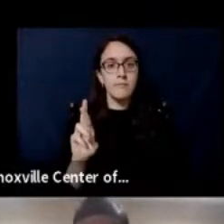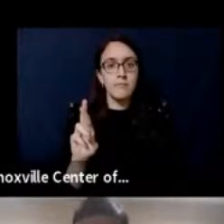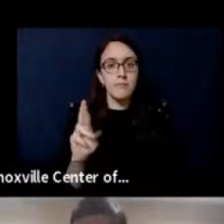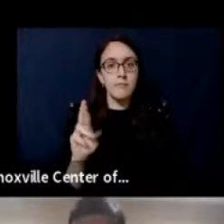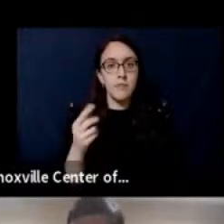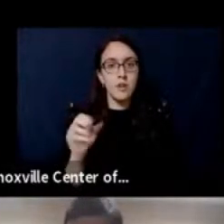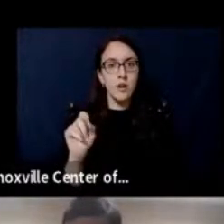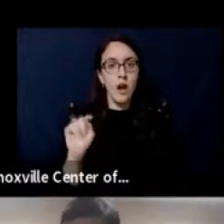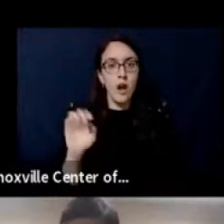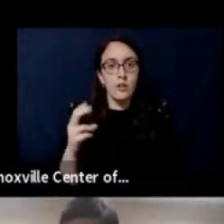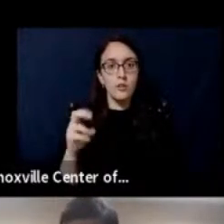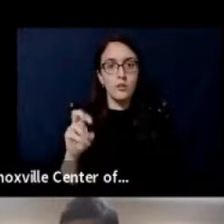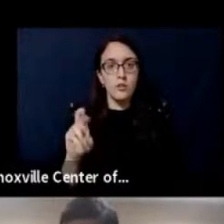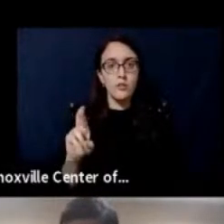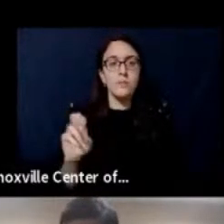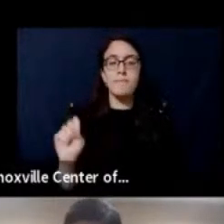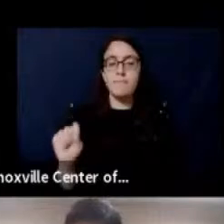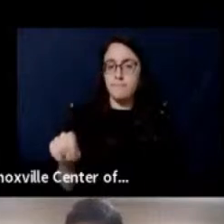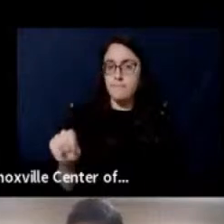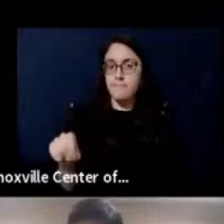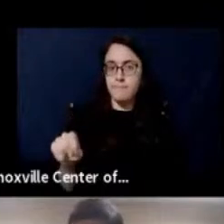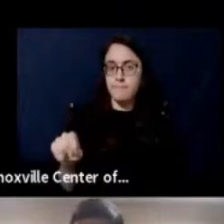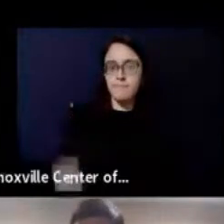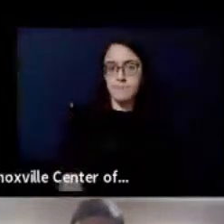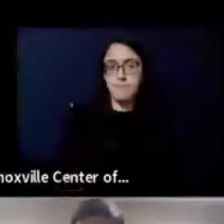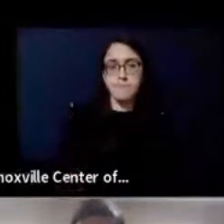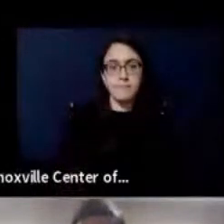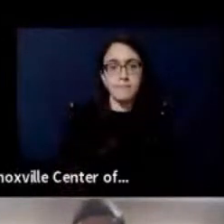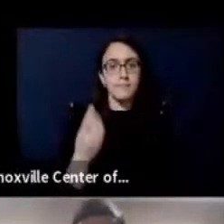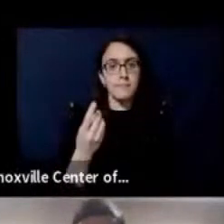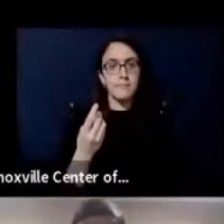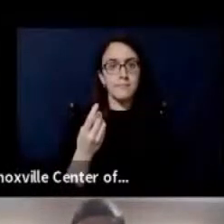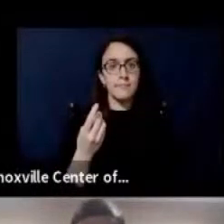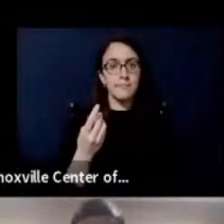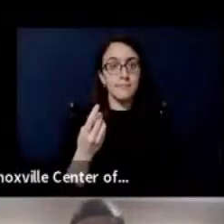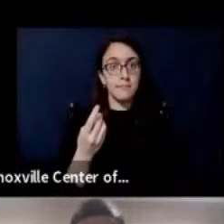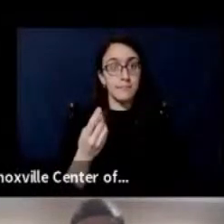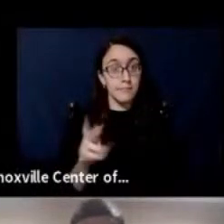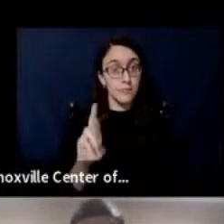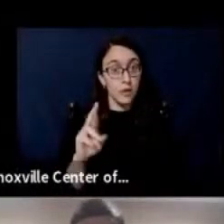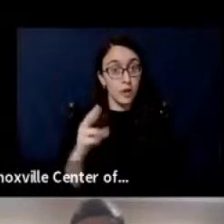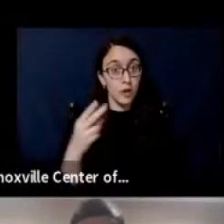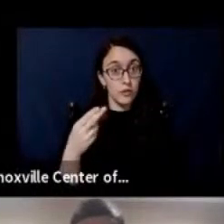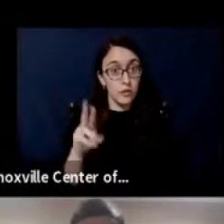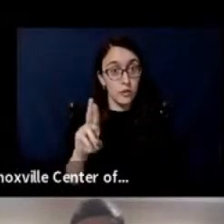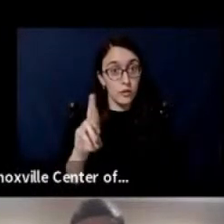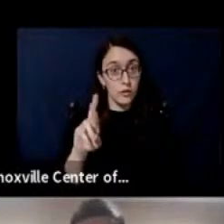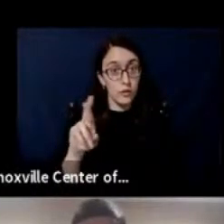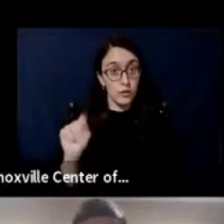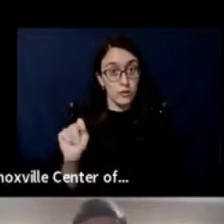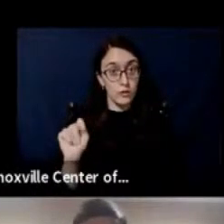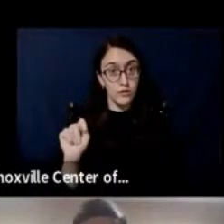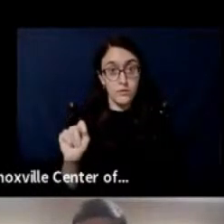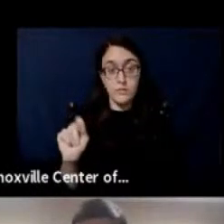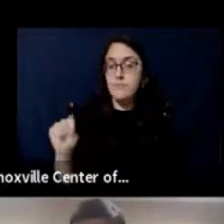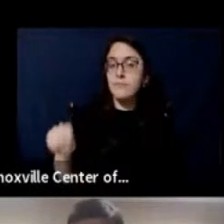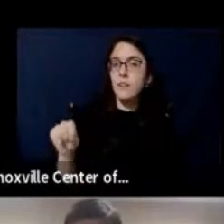Gotcher, Yes. Dr. Gotcher, Dr. Hurt, Yes.